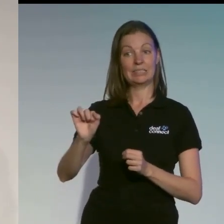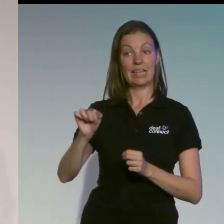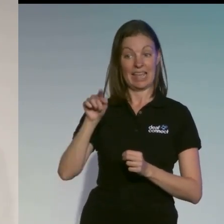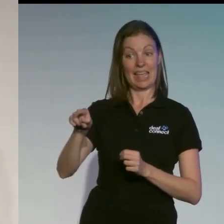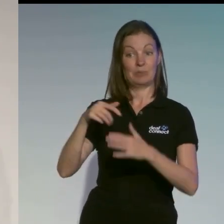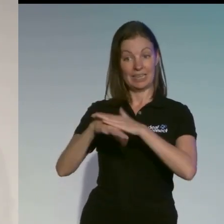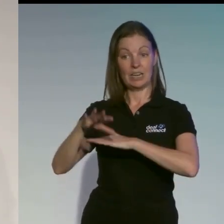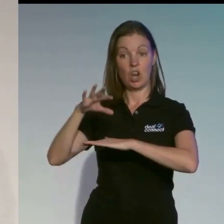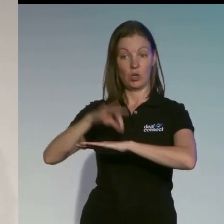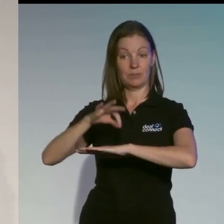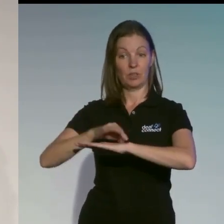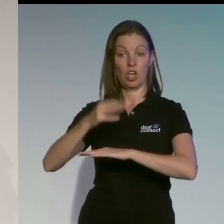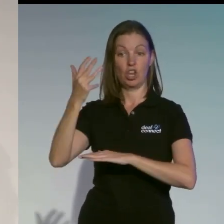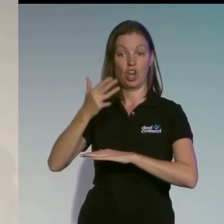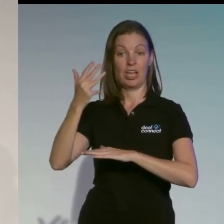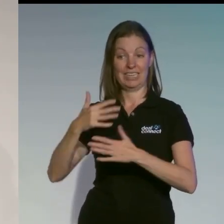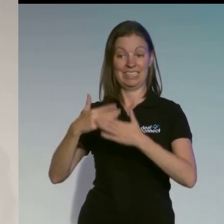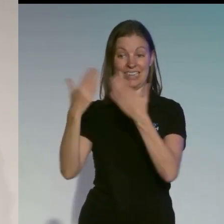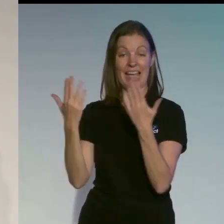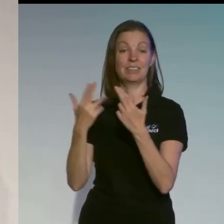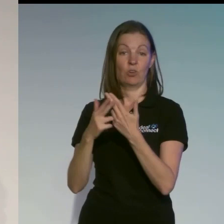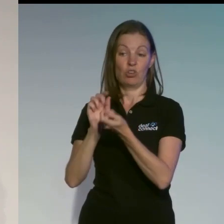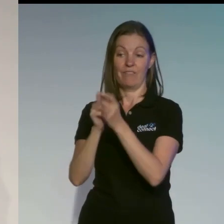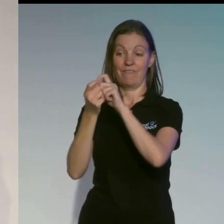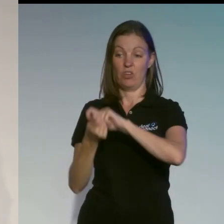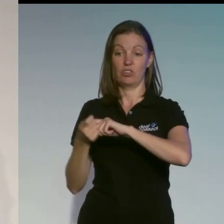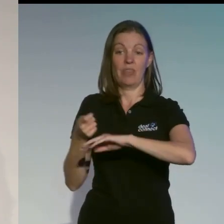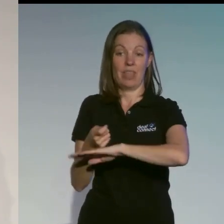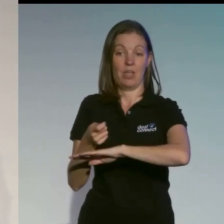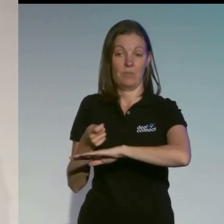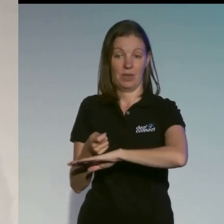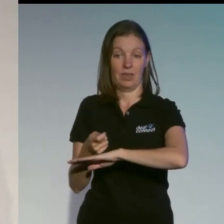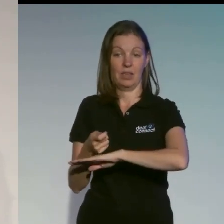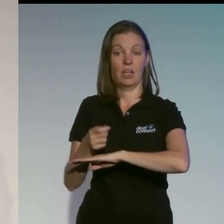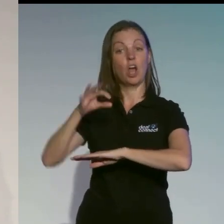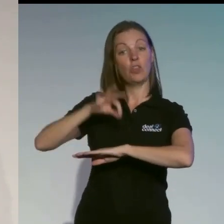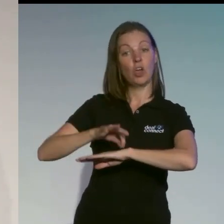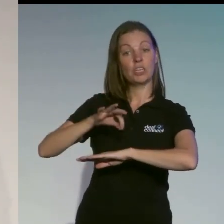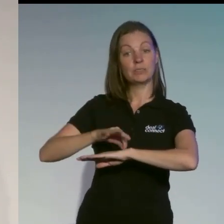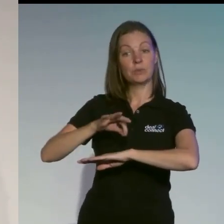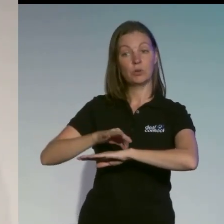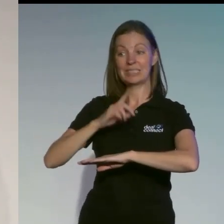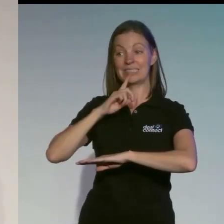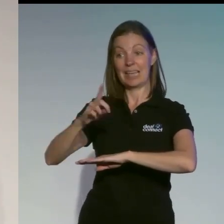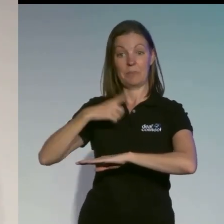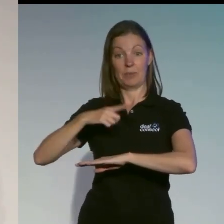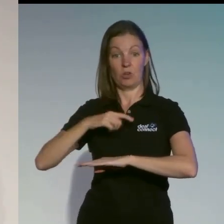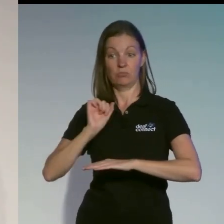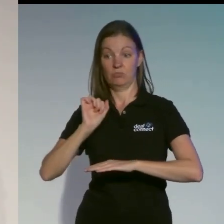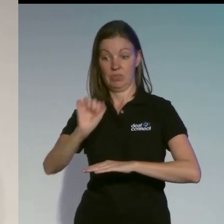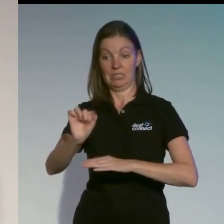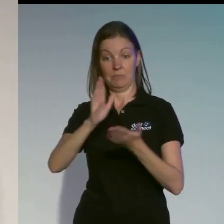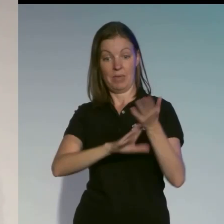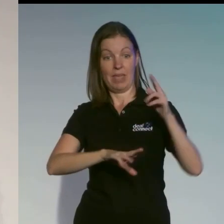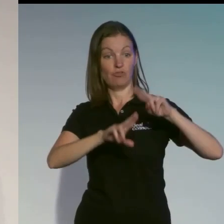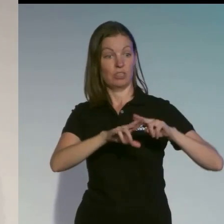in hospital accepting the conversion therapy. The hospital said because of their parents agree,